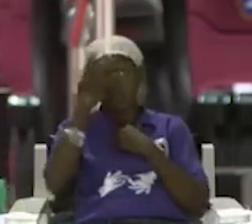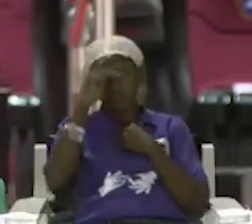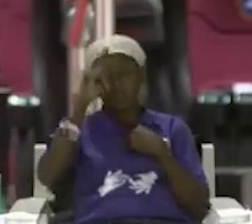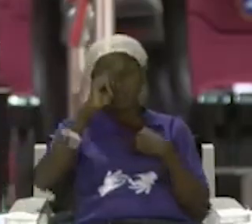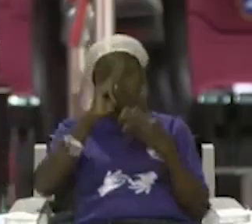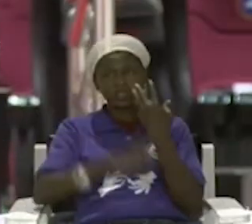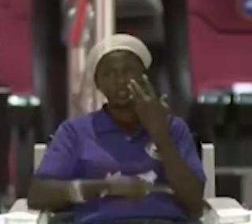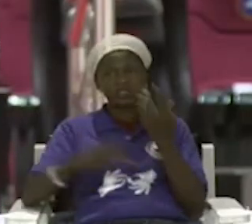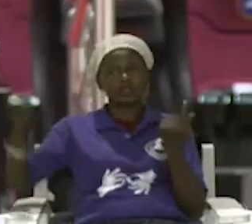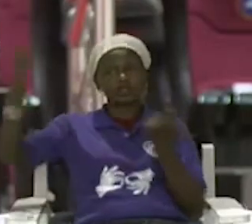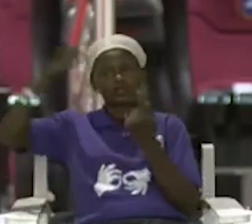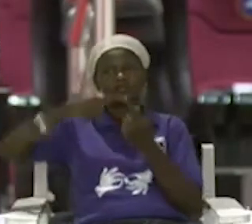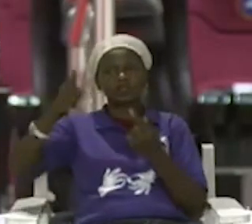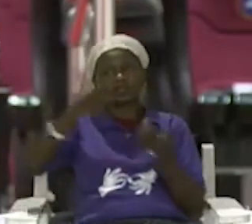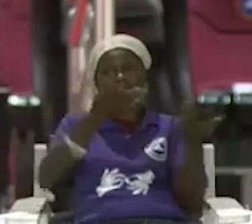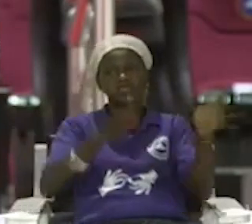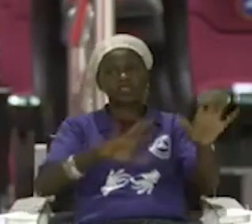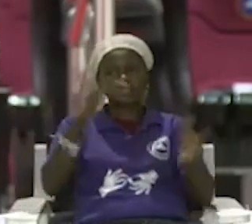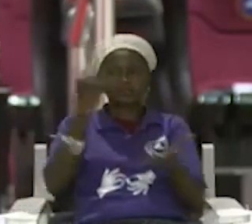until you die.